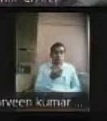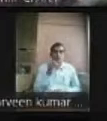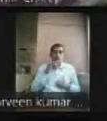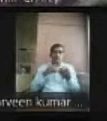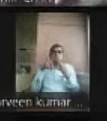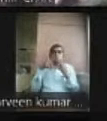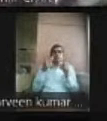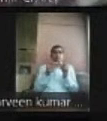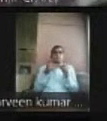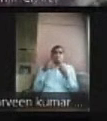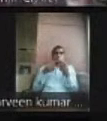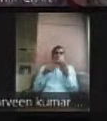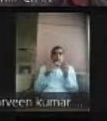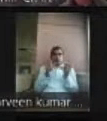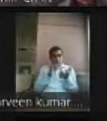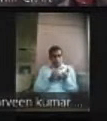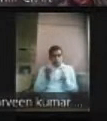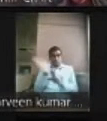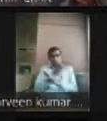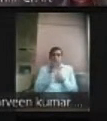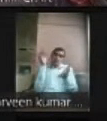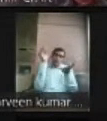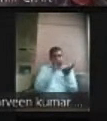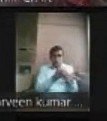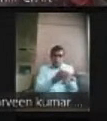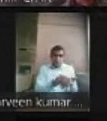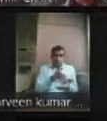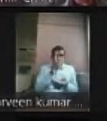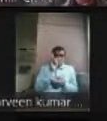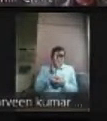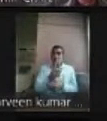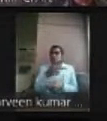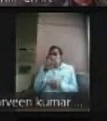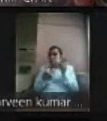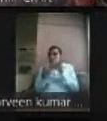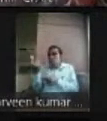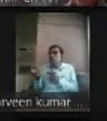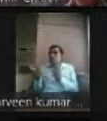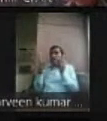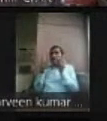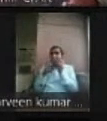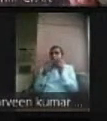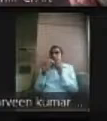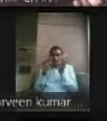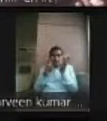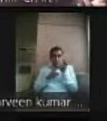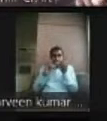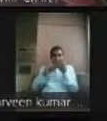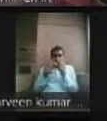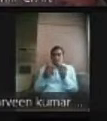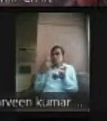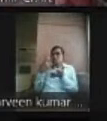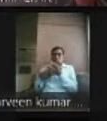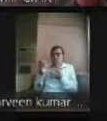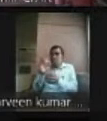and access to money which has not been received. But those who have not received pension